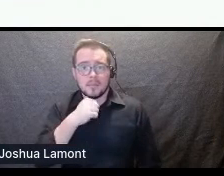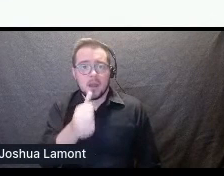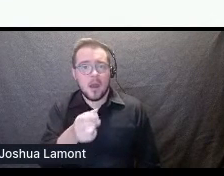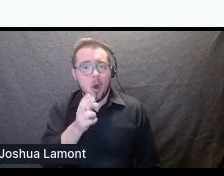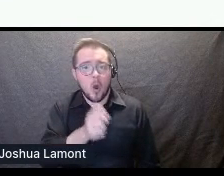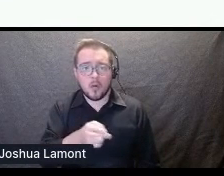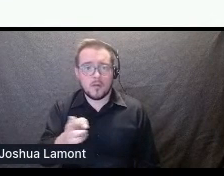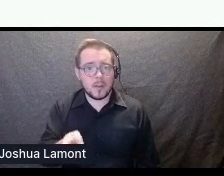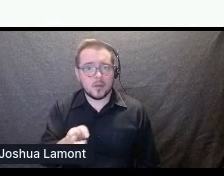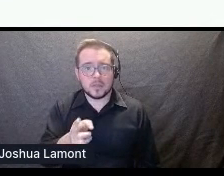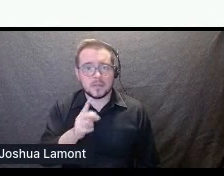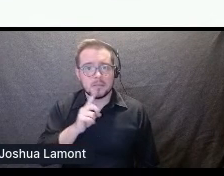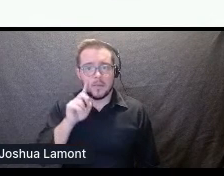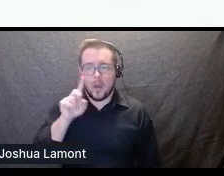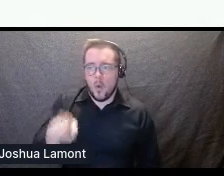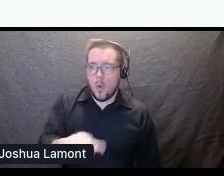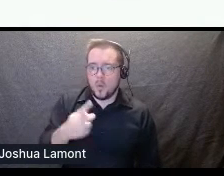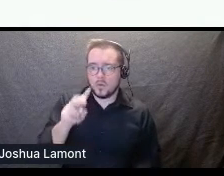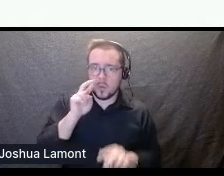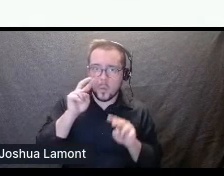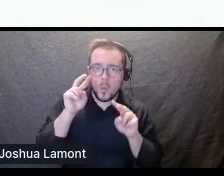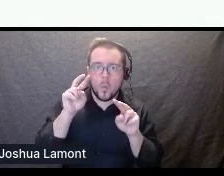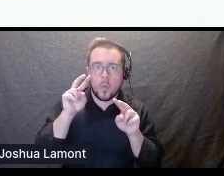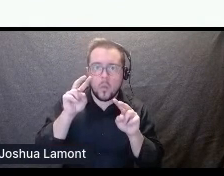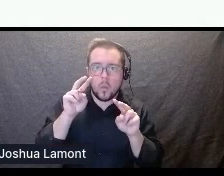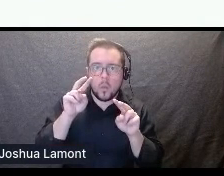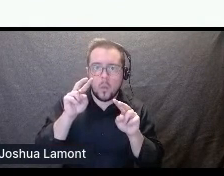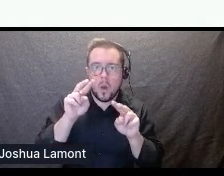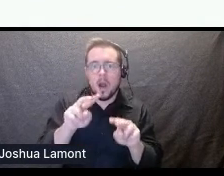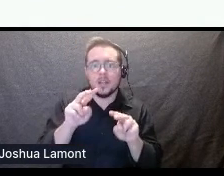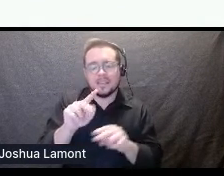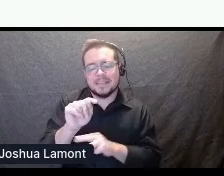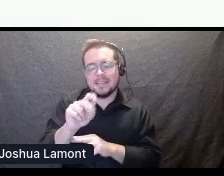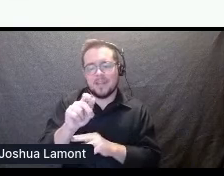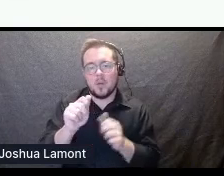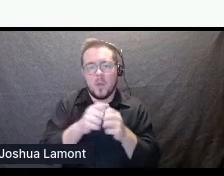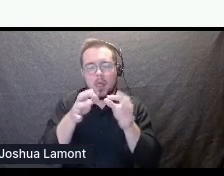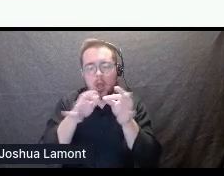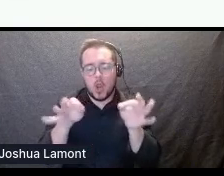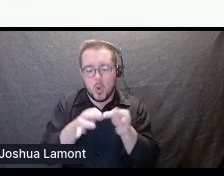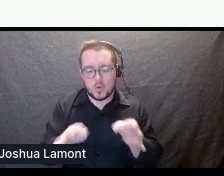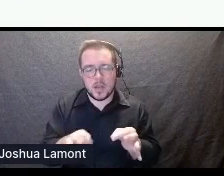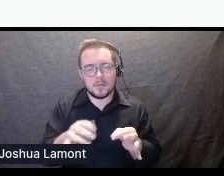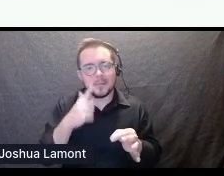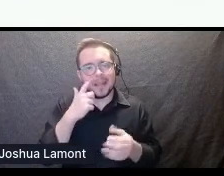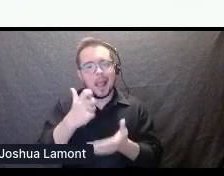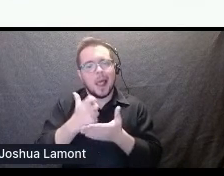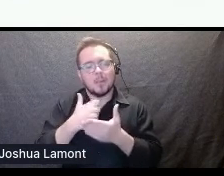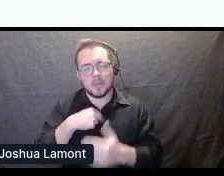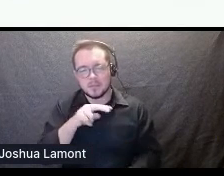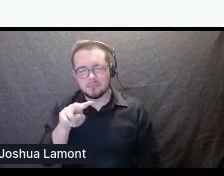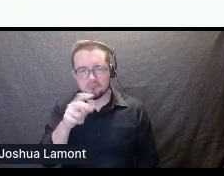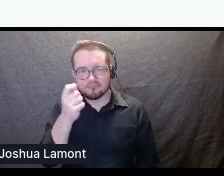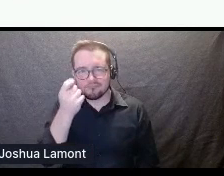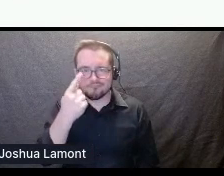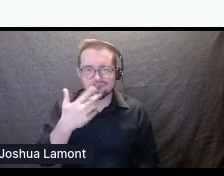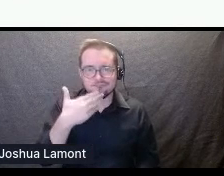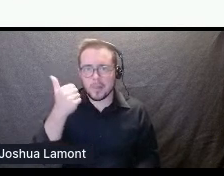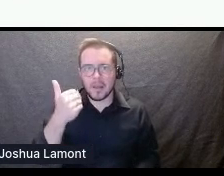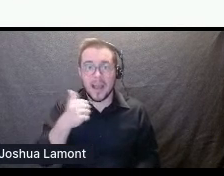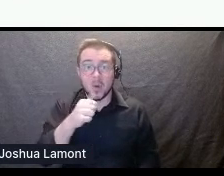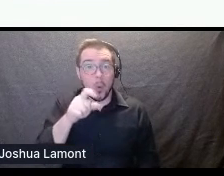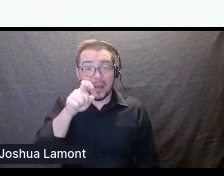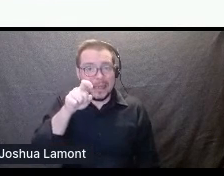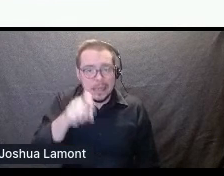hearing, I always watch TV with closed captions on because it just kind of helps me keep up with what's going on and understand everything, even though I don't